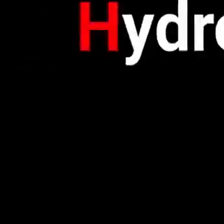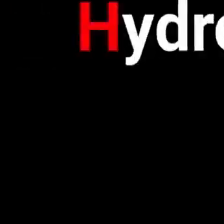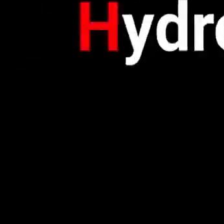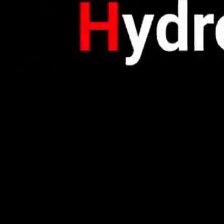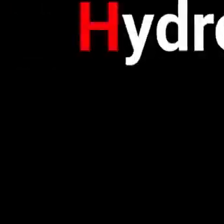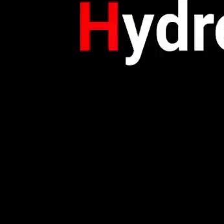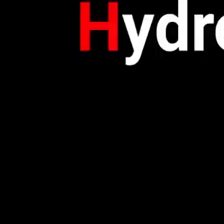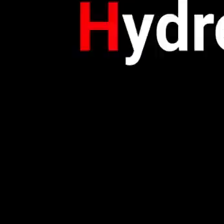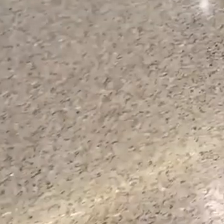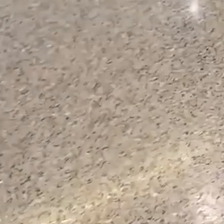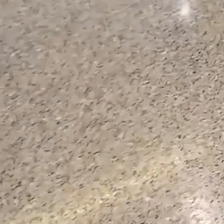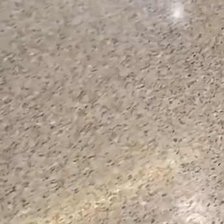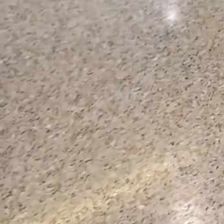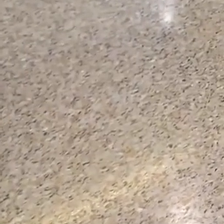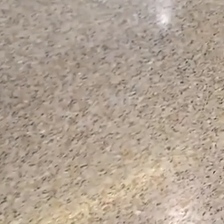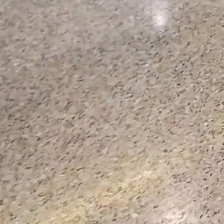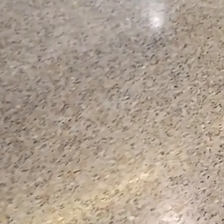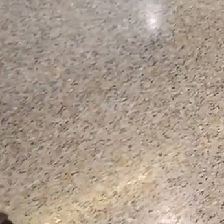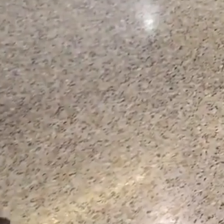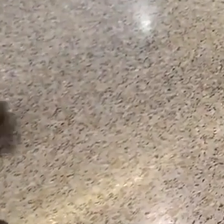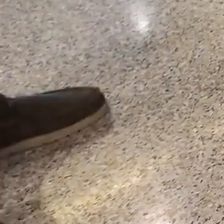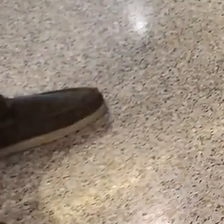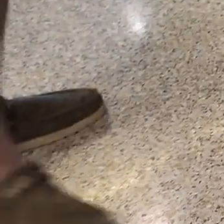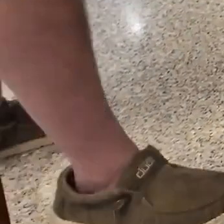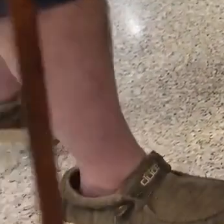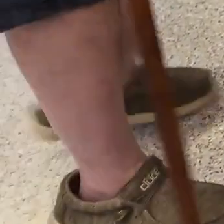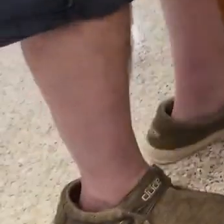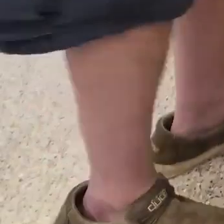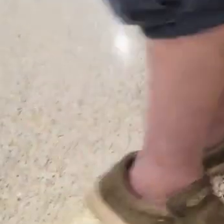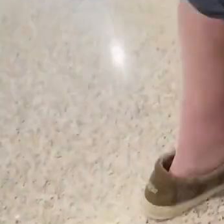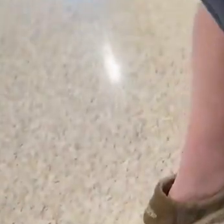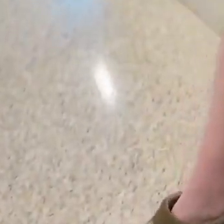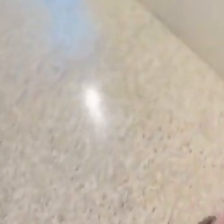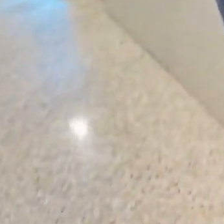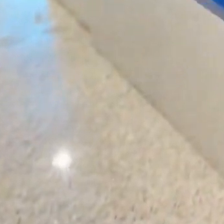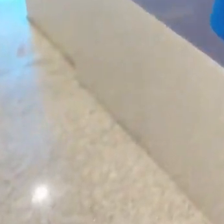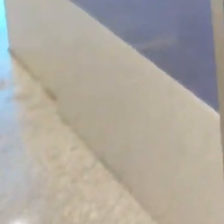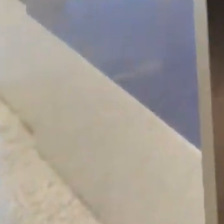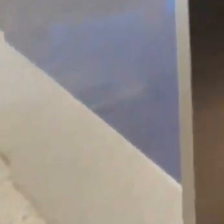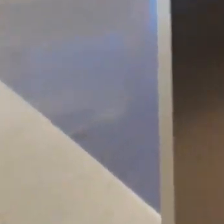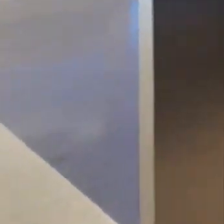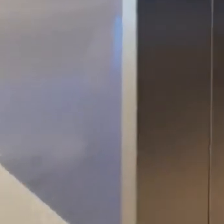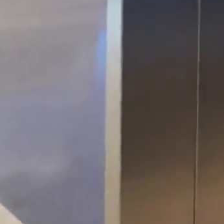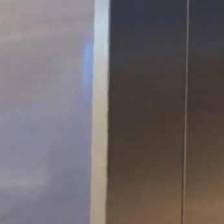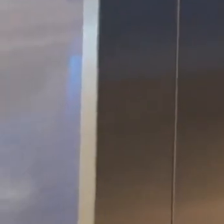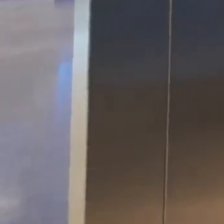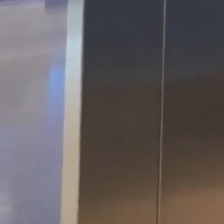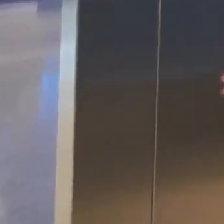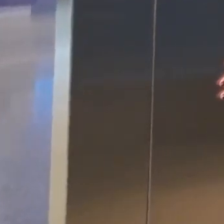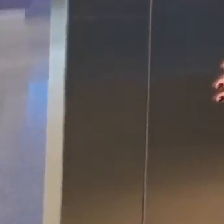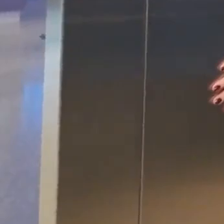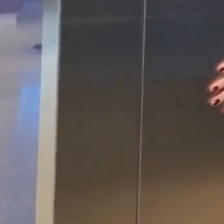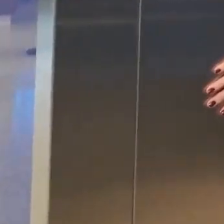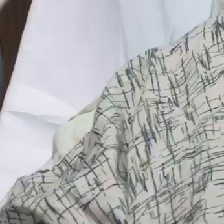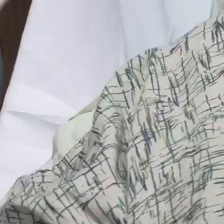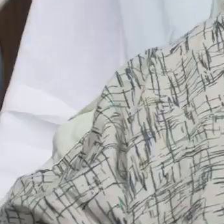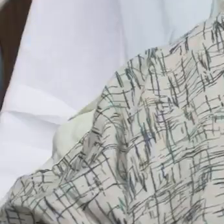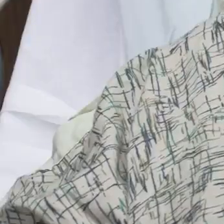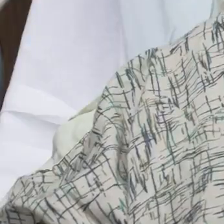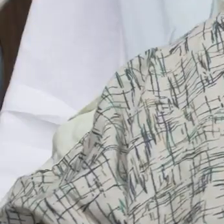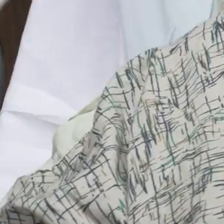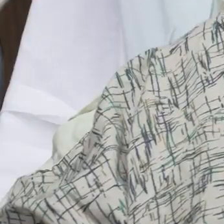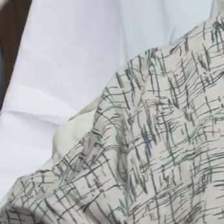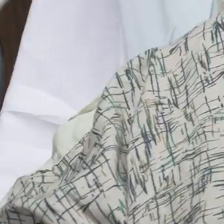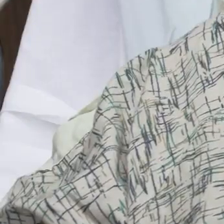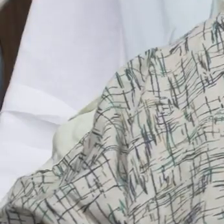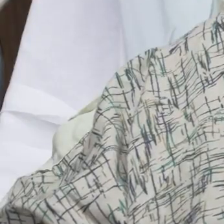on the brain. It can mimic signs of dementia with brain fog and an unsteady shuffle. My walking, falling, mainly